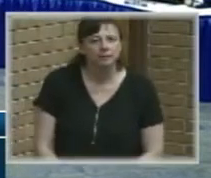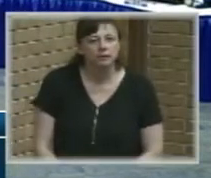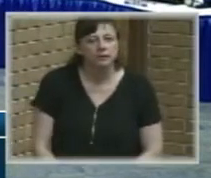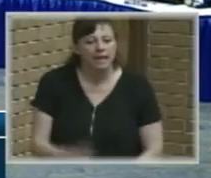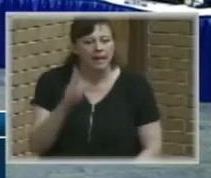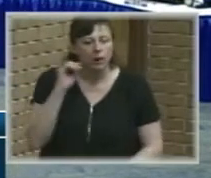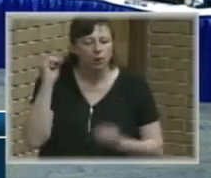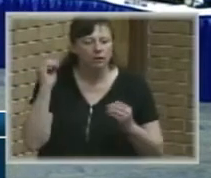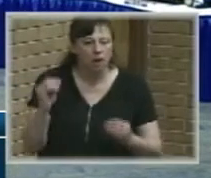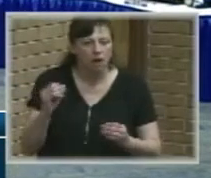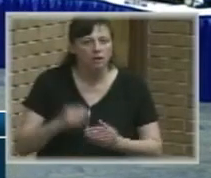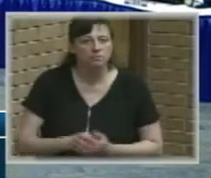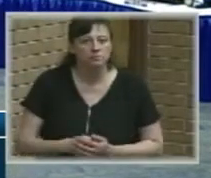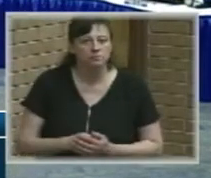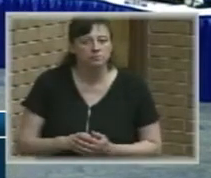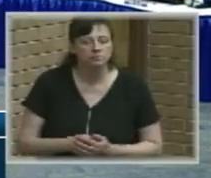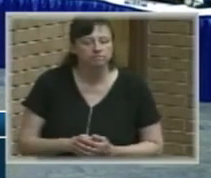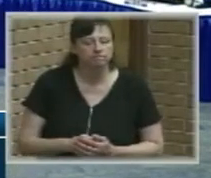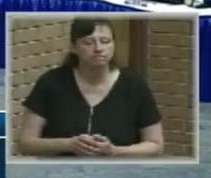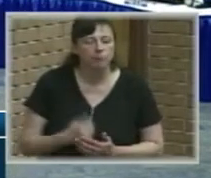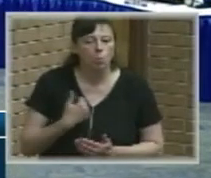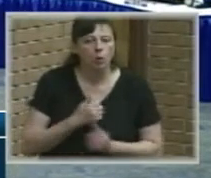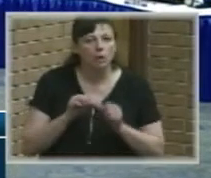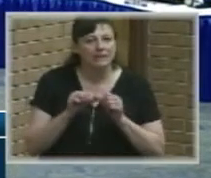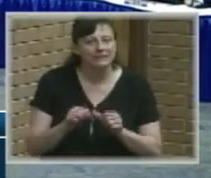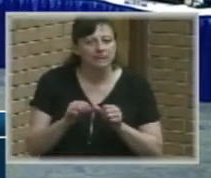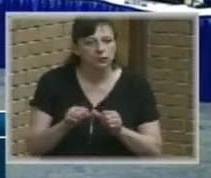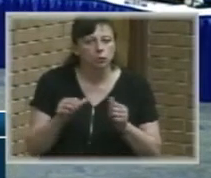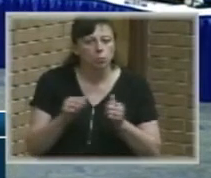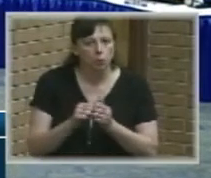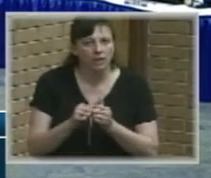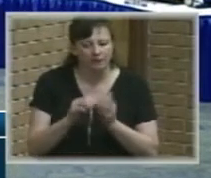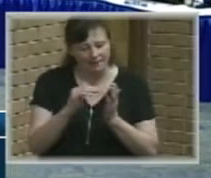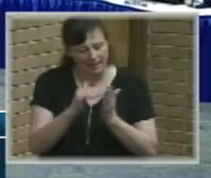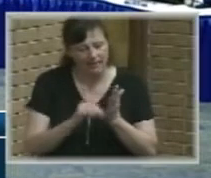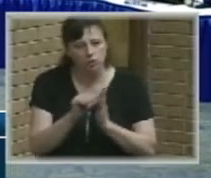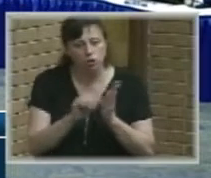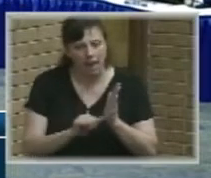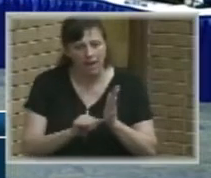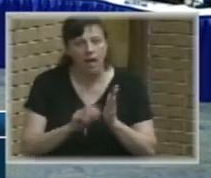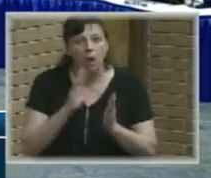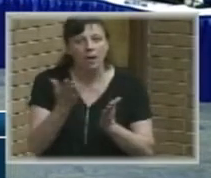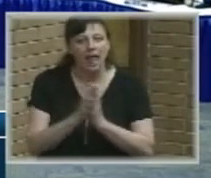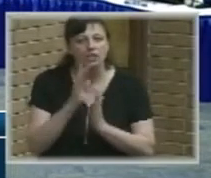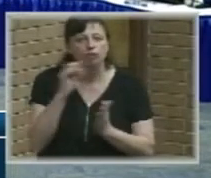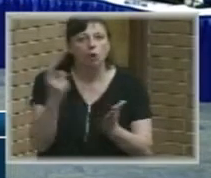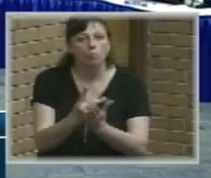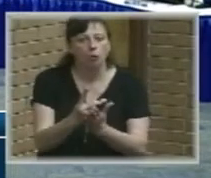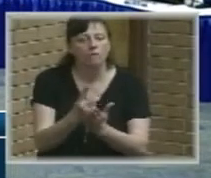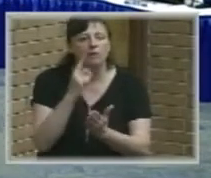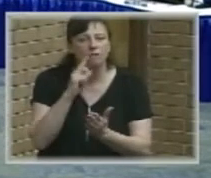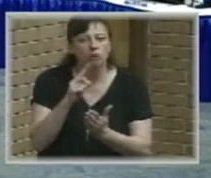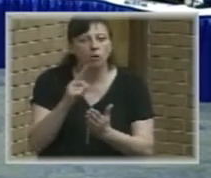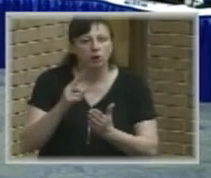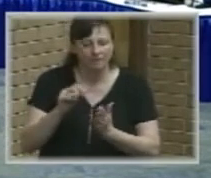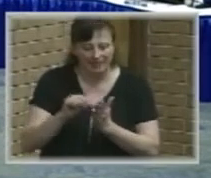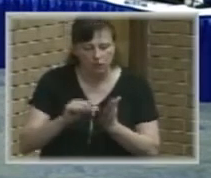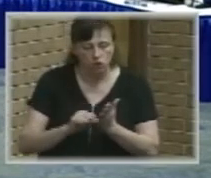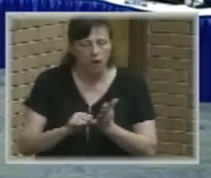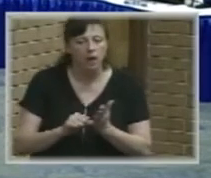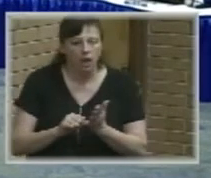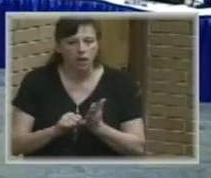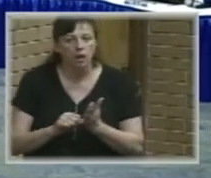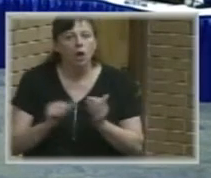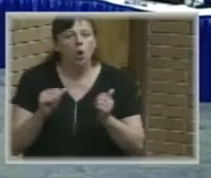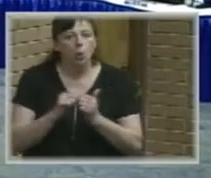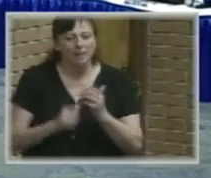Hearing none, then we will continue with the agenda. I would ask for approval of the agenda